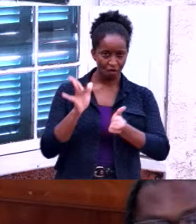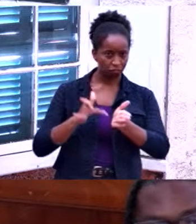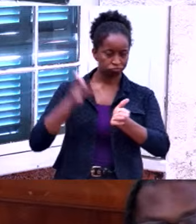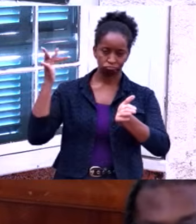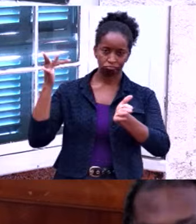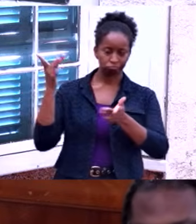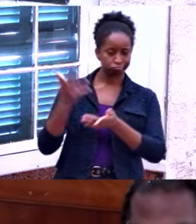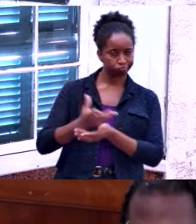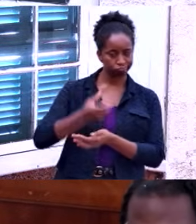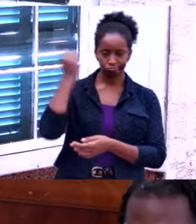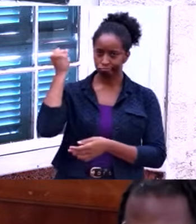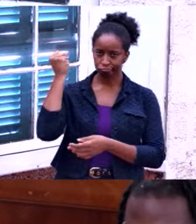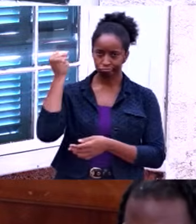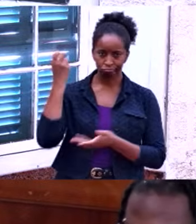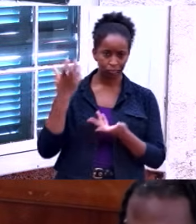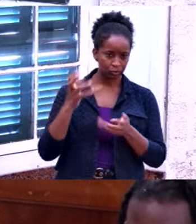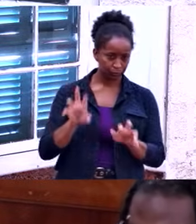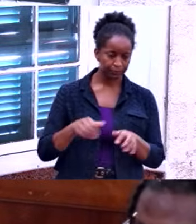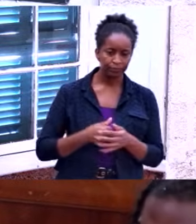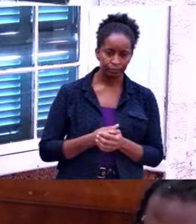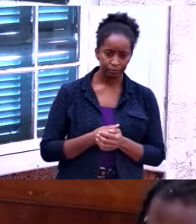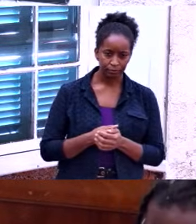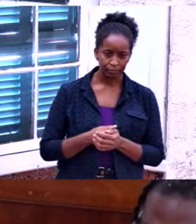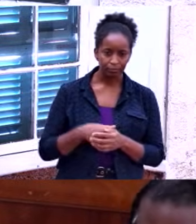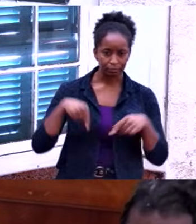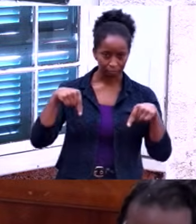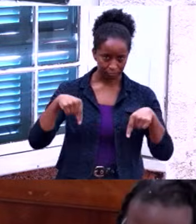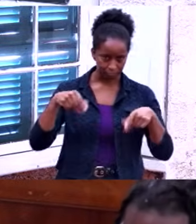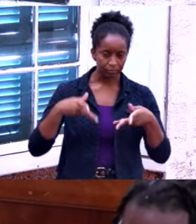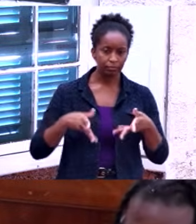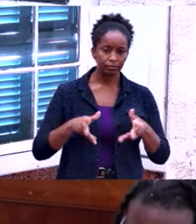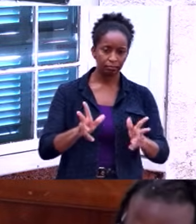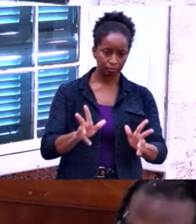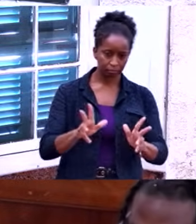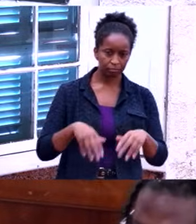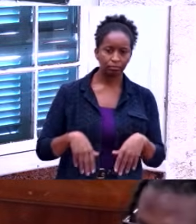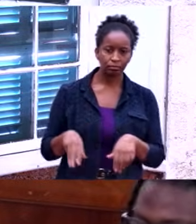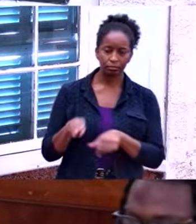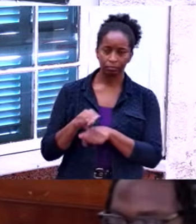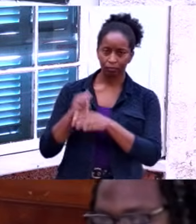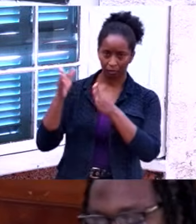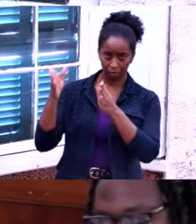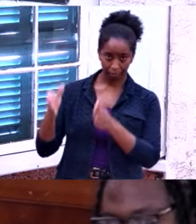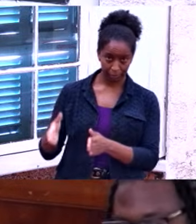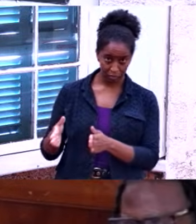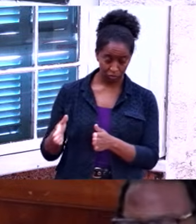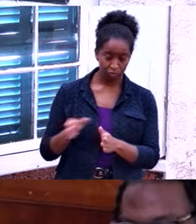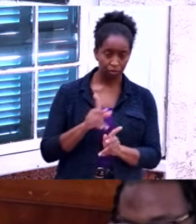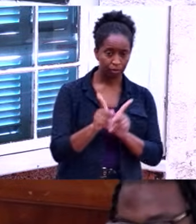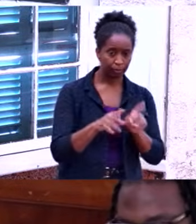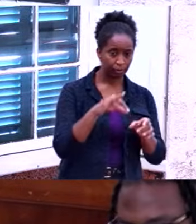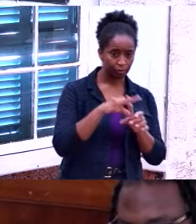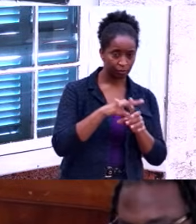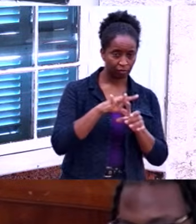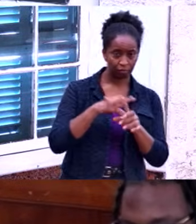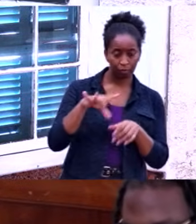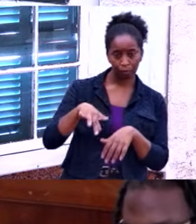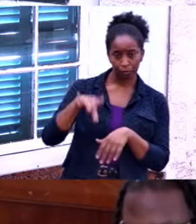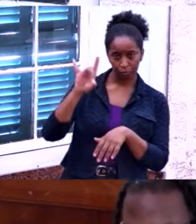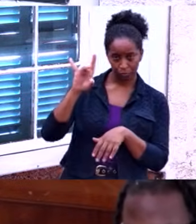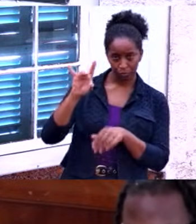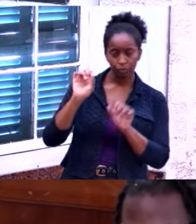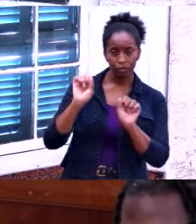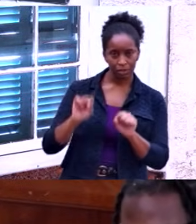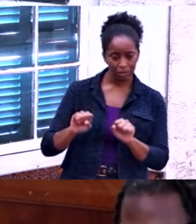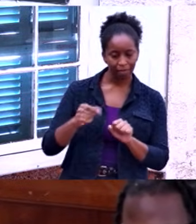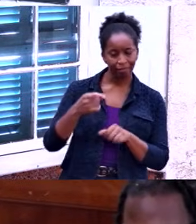have access to that member of parliament to contribute to the debates in the Parliament of Barbados in a way that they have, by way